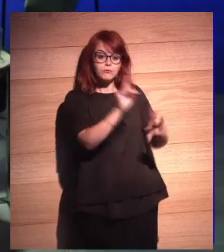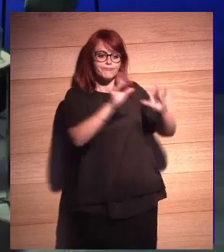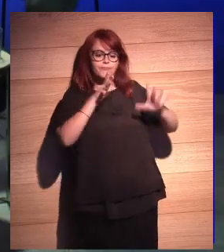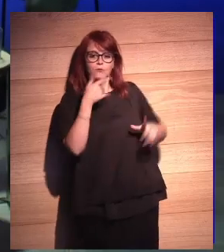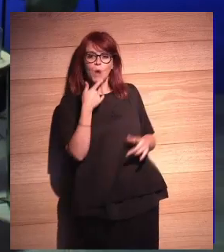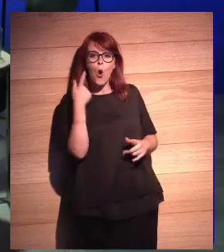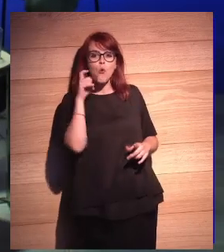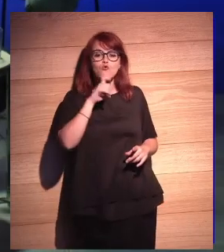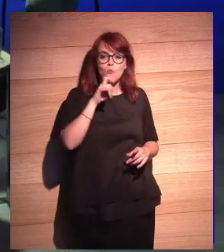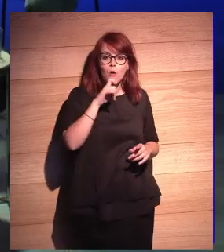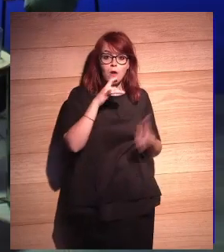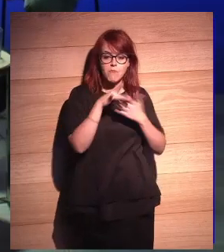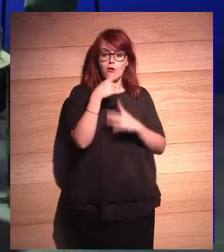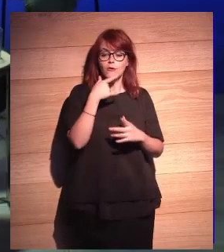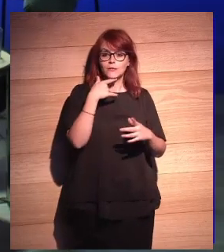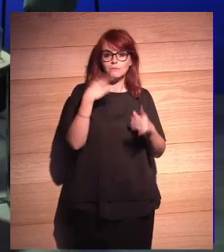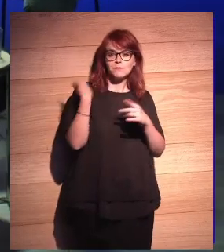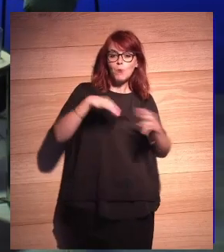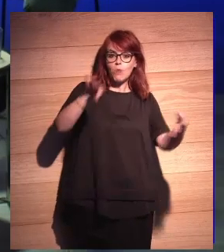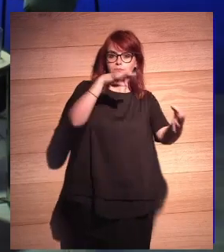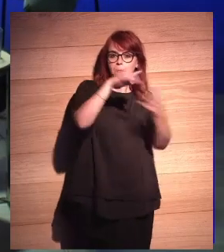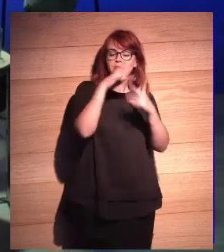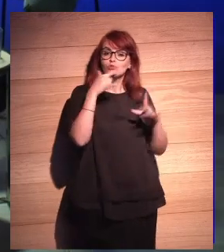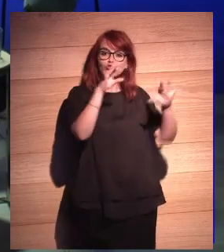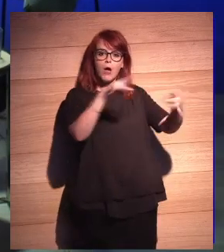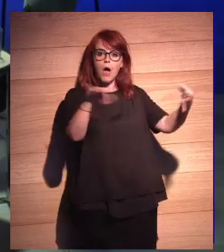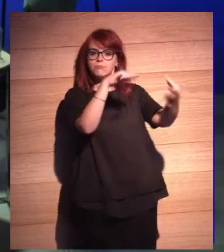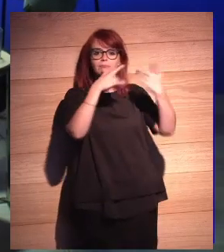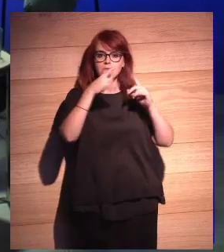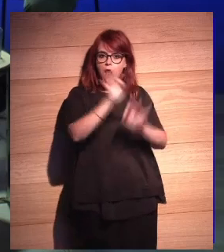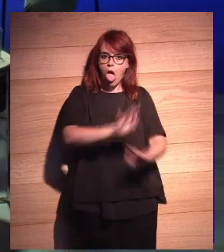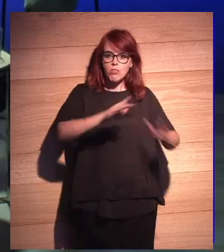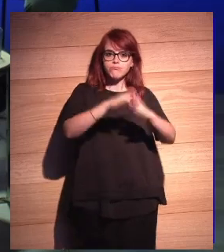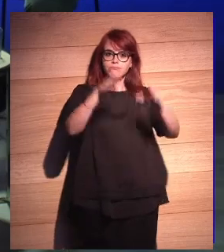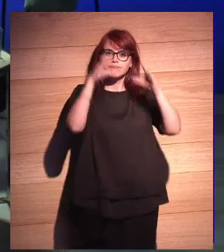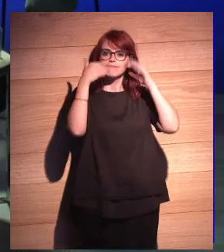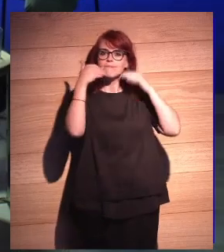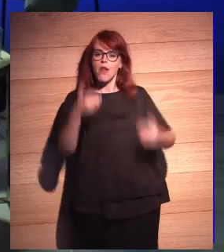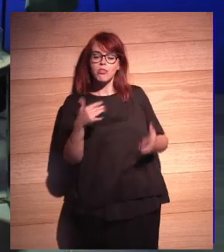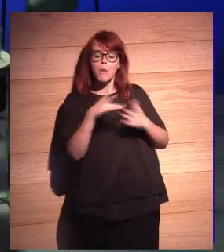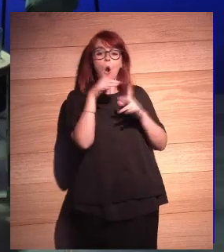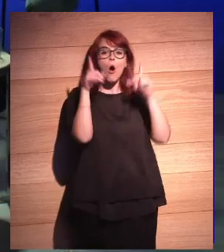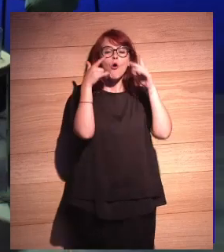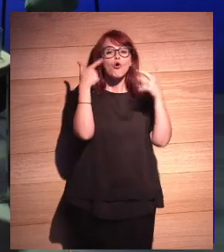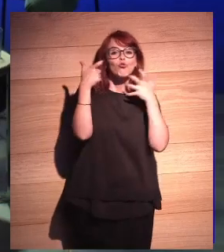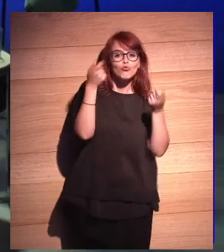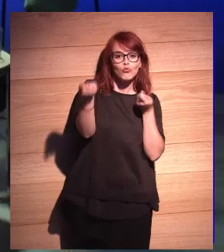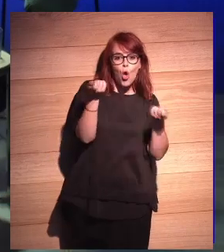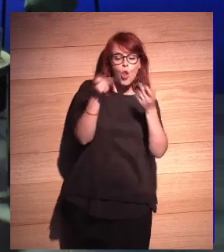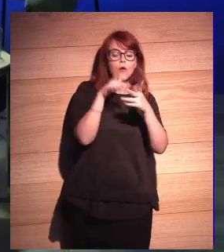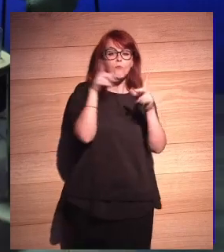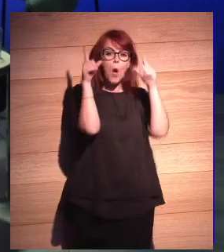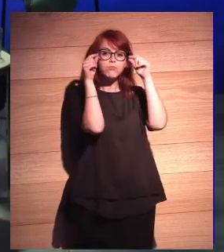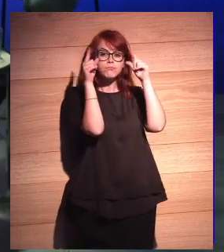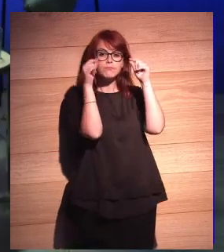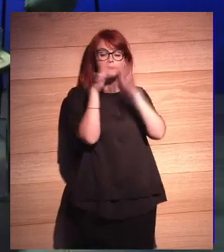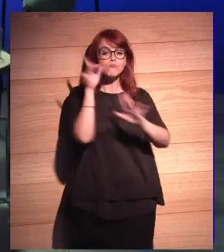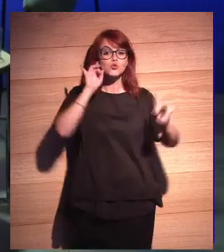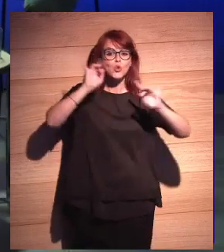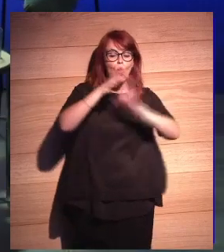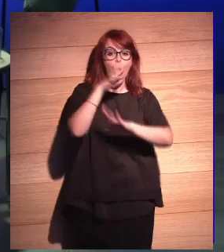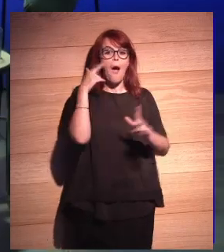people with disabilities because you do not like touching. And in this case, it is an advantage. You can control the sound with